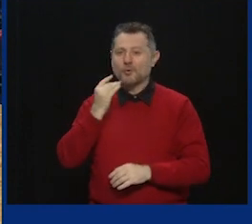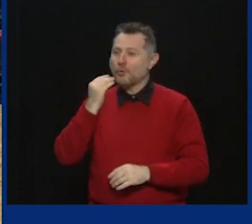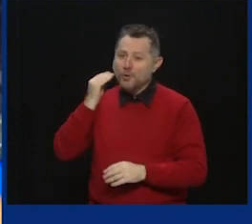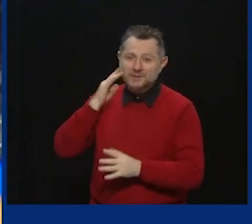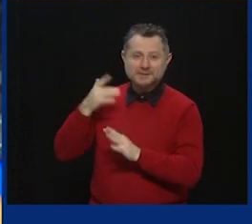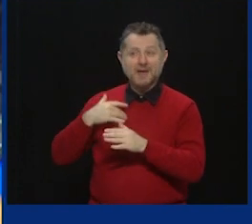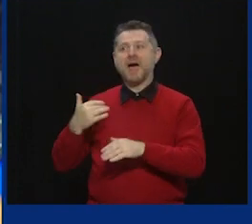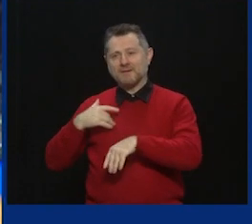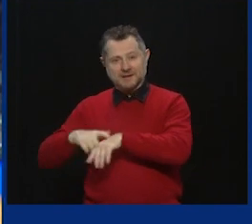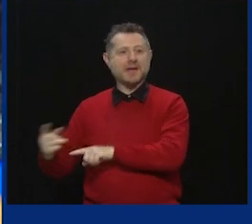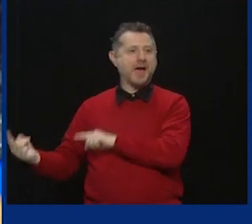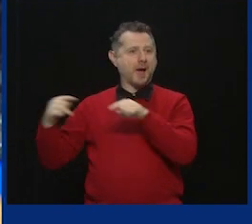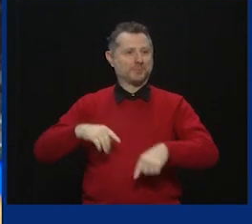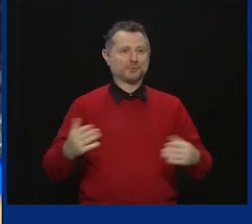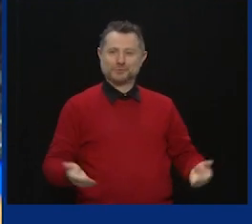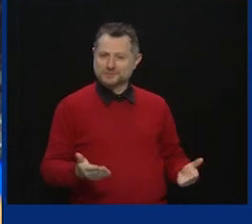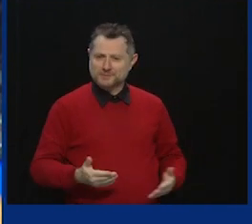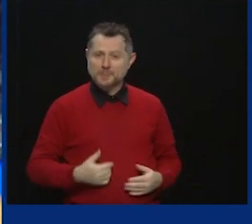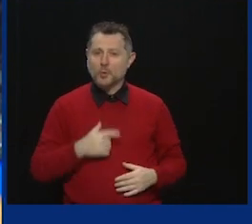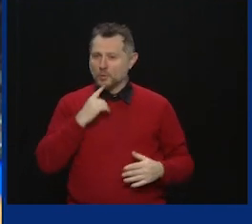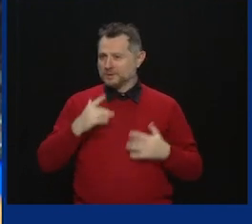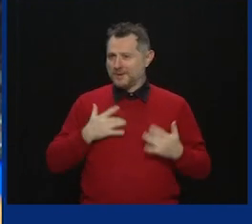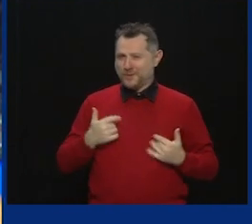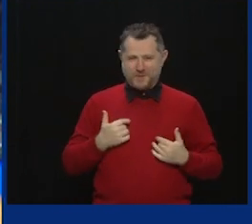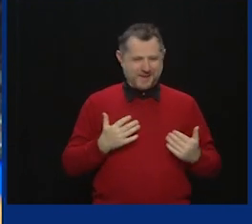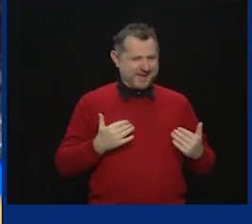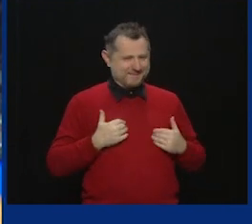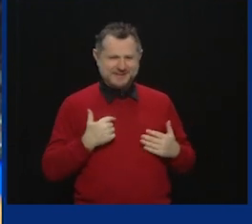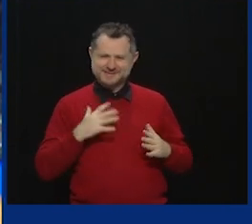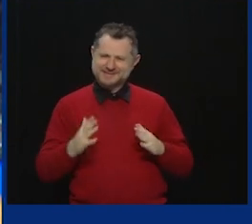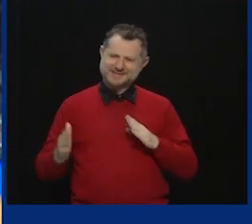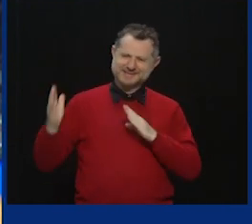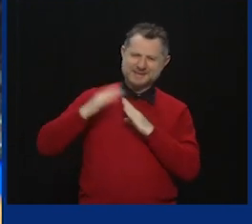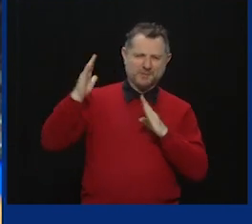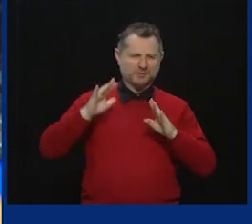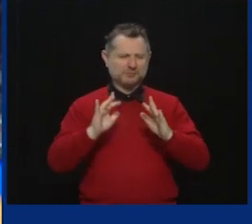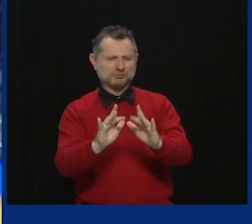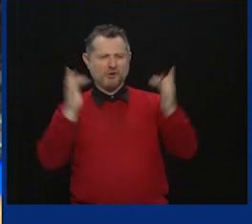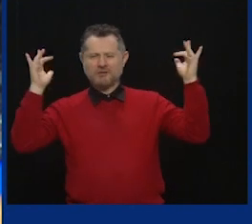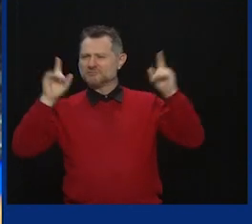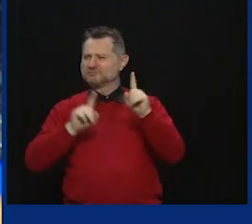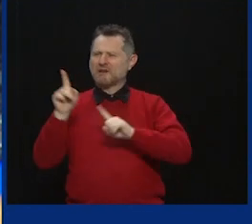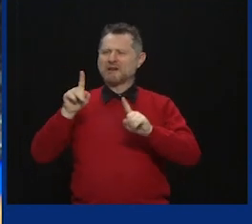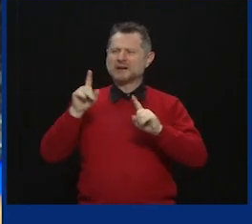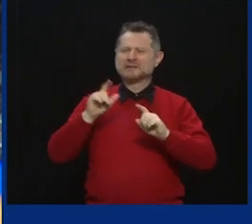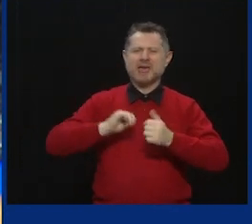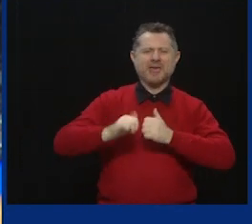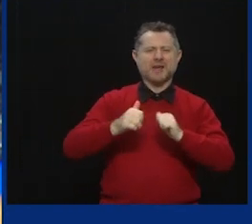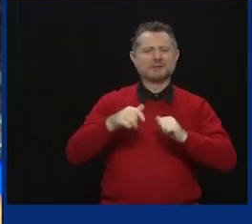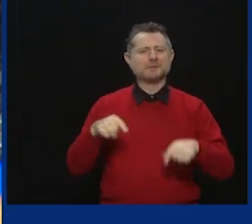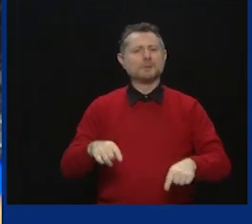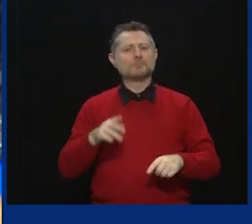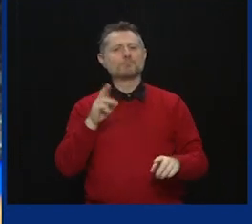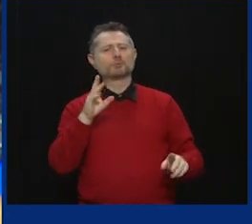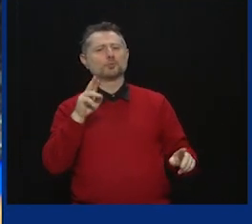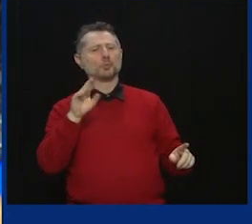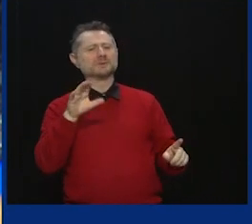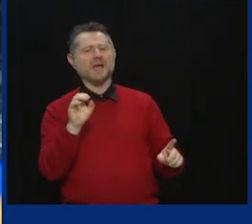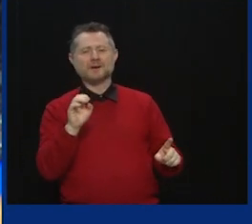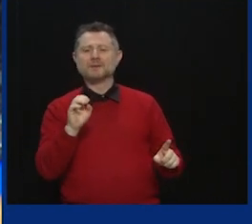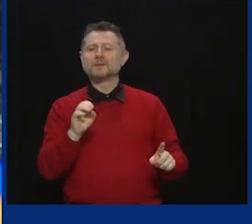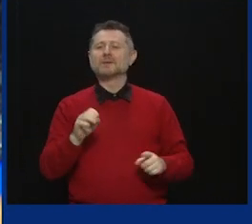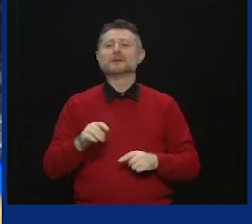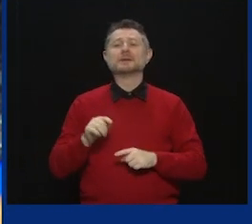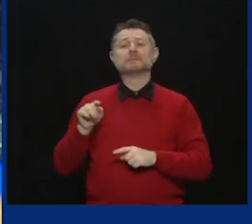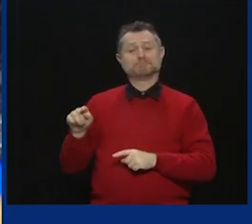have some of our superstar athletes who play right here on this court. We have Bruce Brown, the guard forward for the Brooklyn Nets. Let's give him a round of